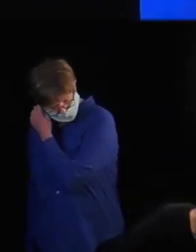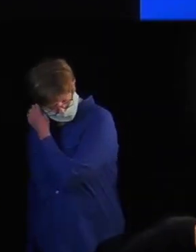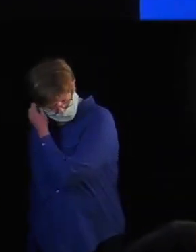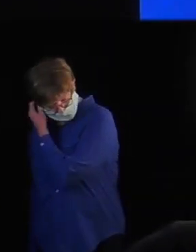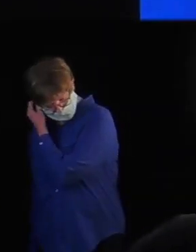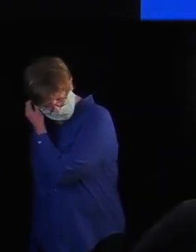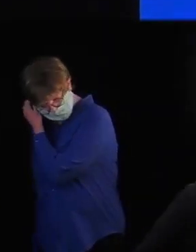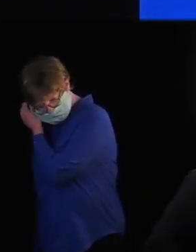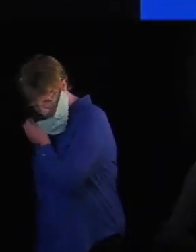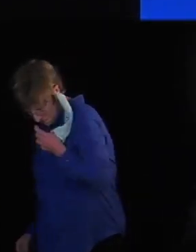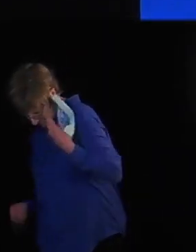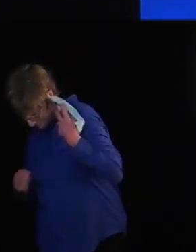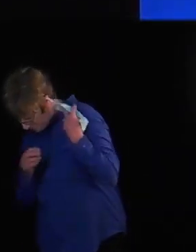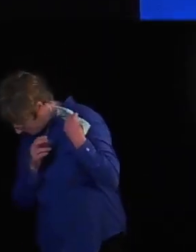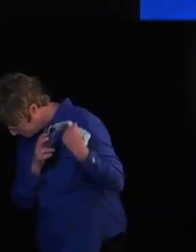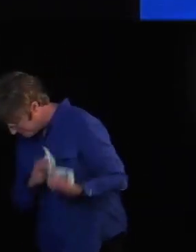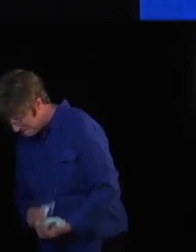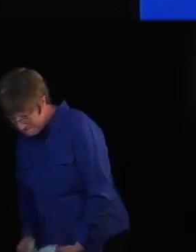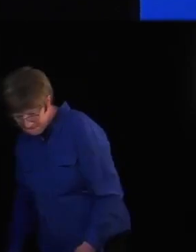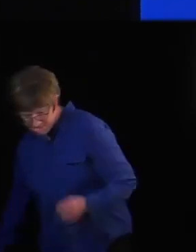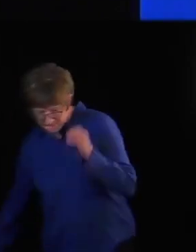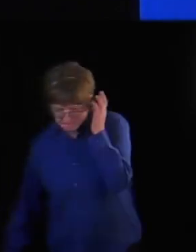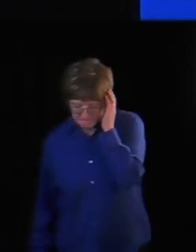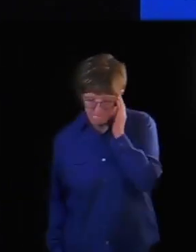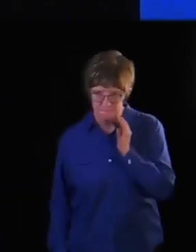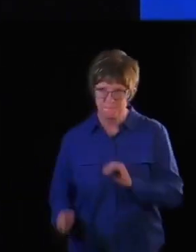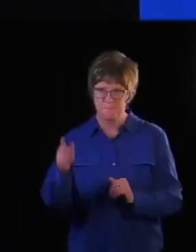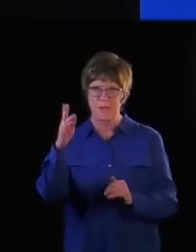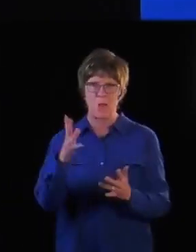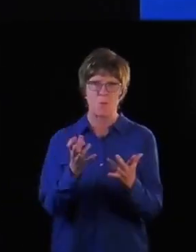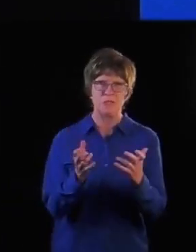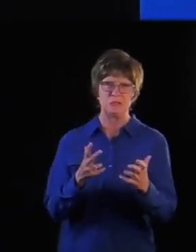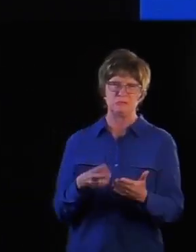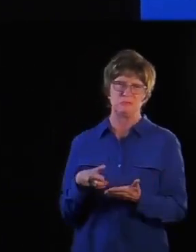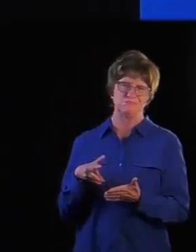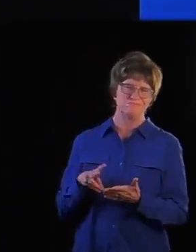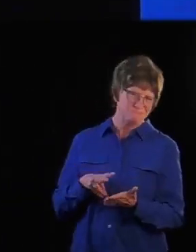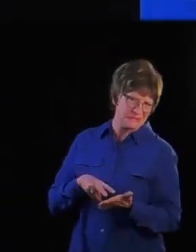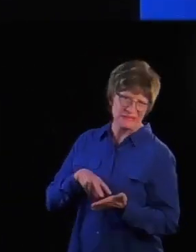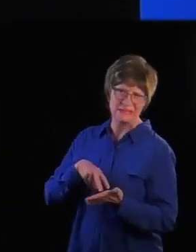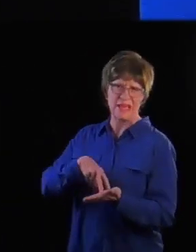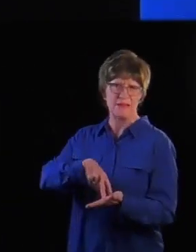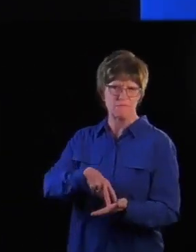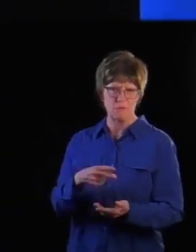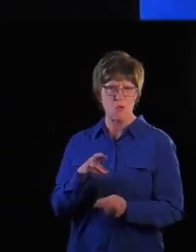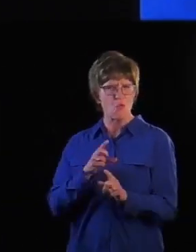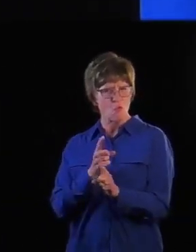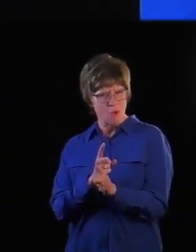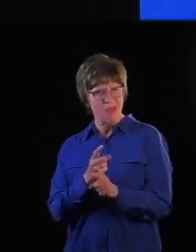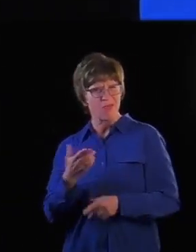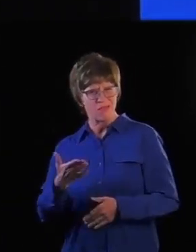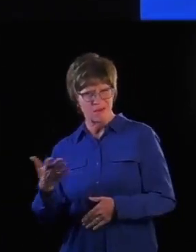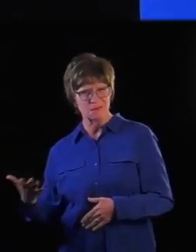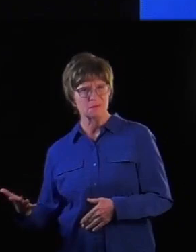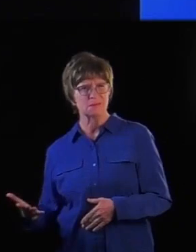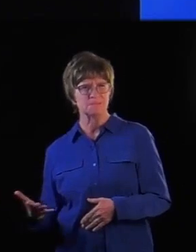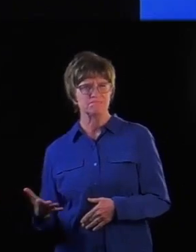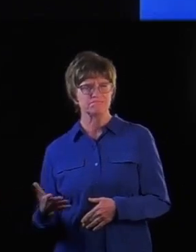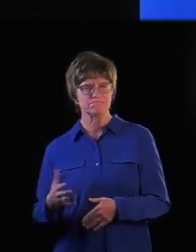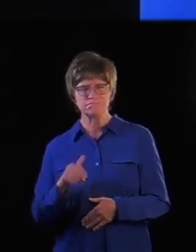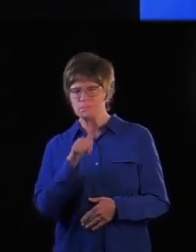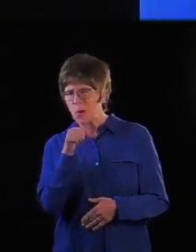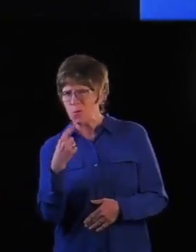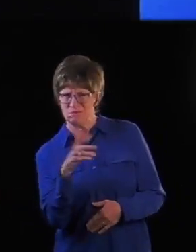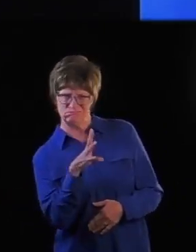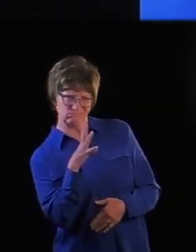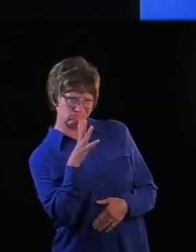stand up for what is right, stand up for those things that he has proclaimed. He's not only wanting us to talk about it, but he's